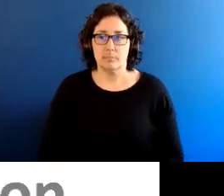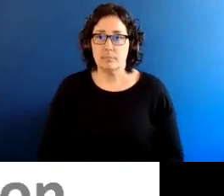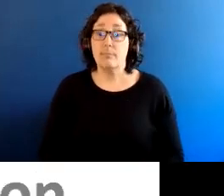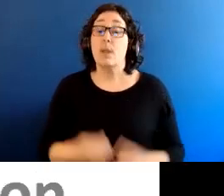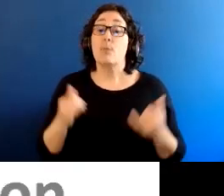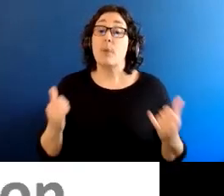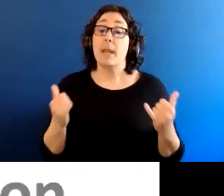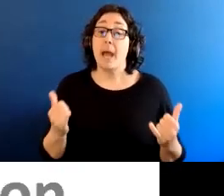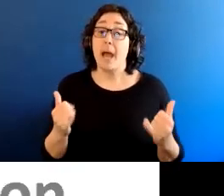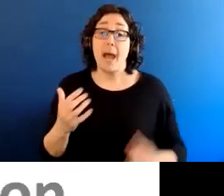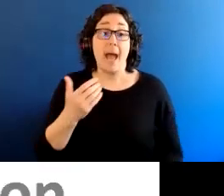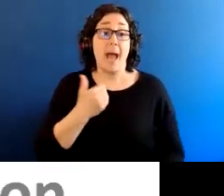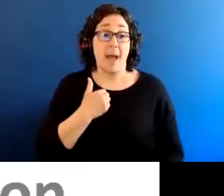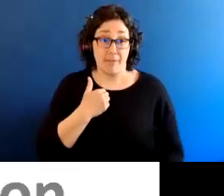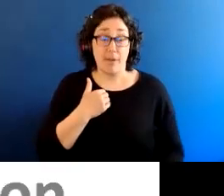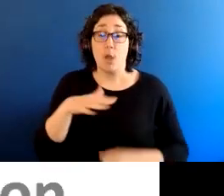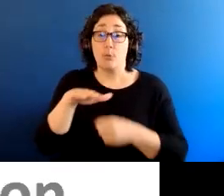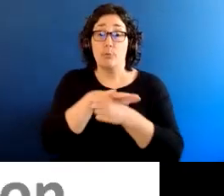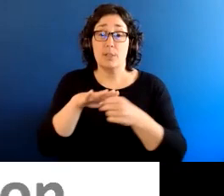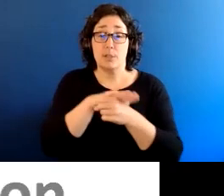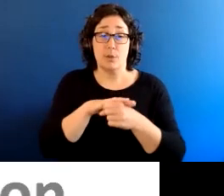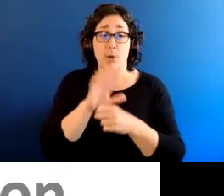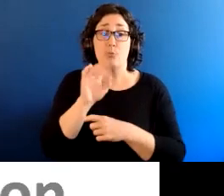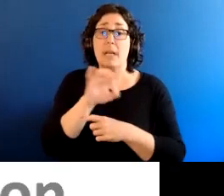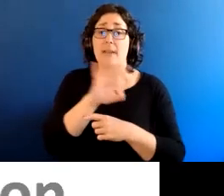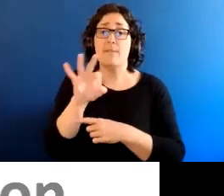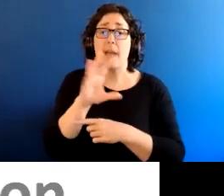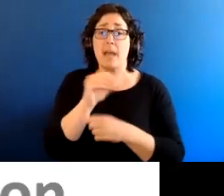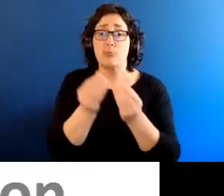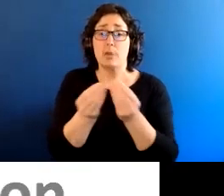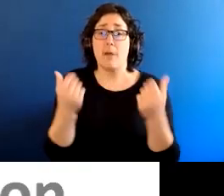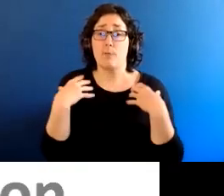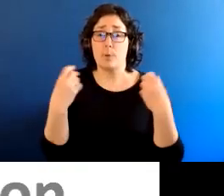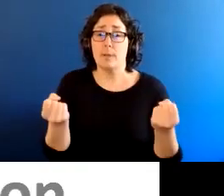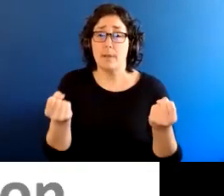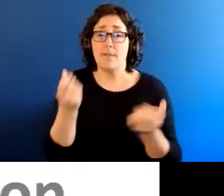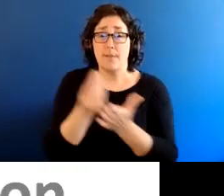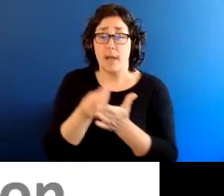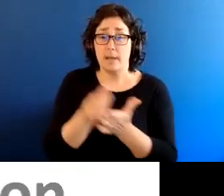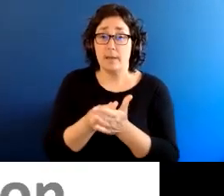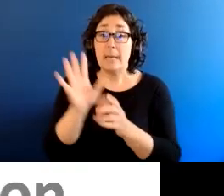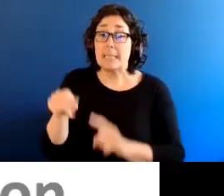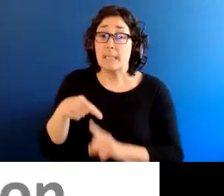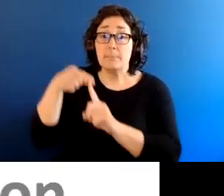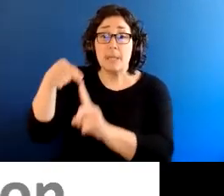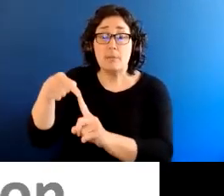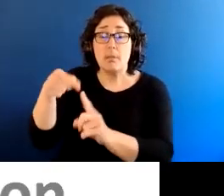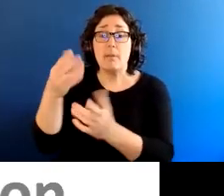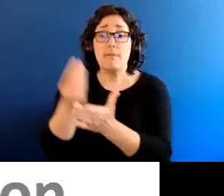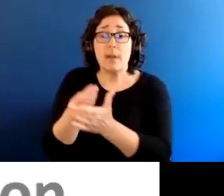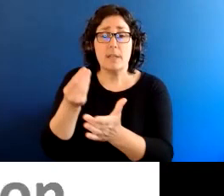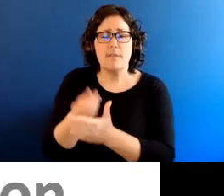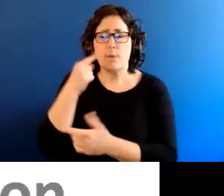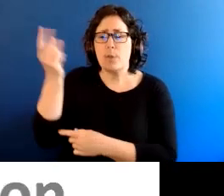Right now, we have the Regional Relief and Recovery Fund, which is special funding for businesses that have been